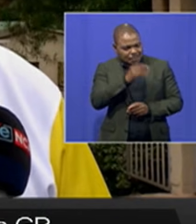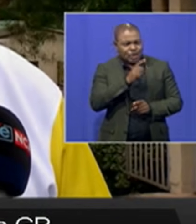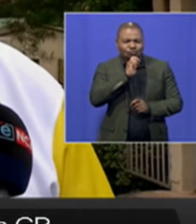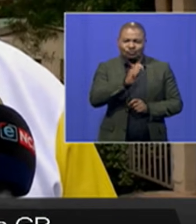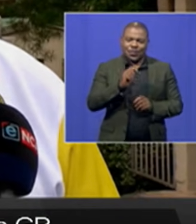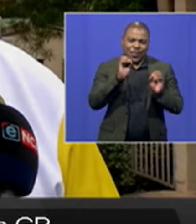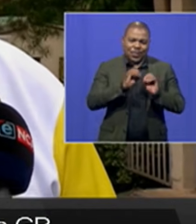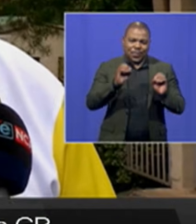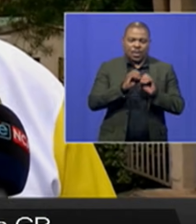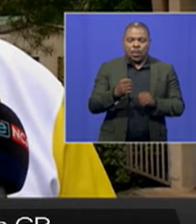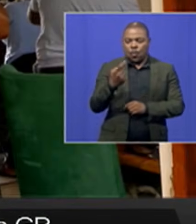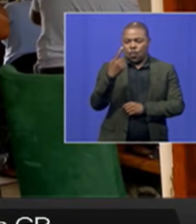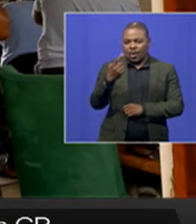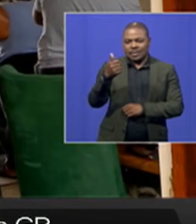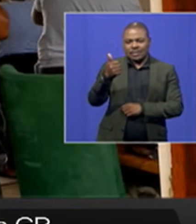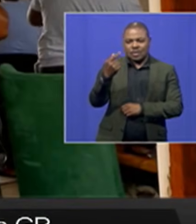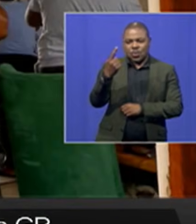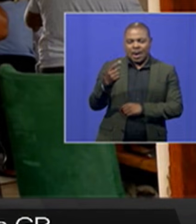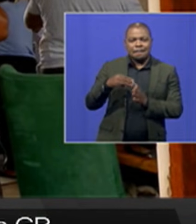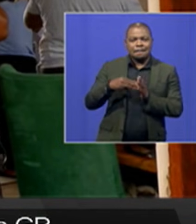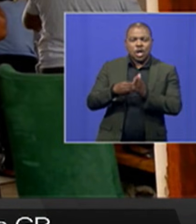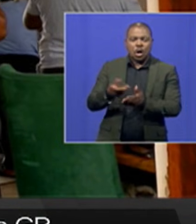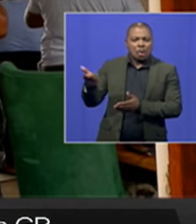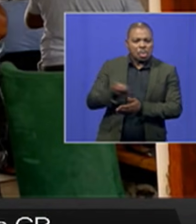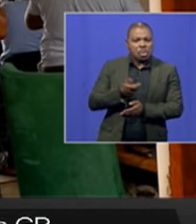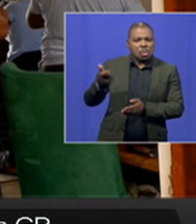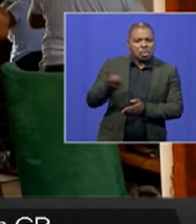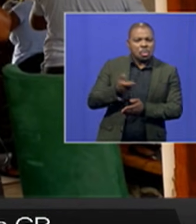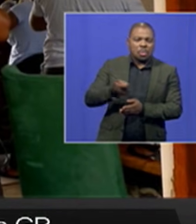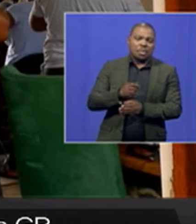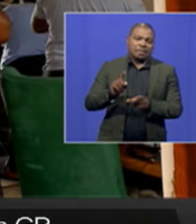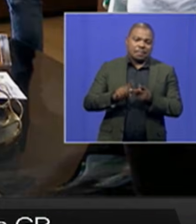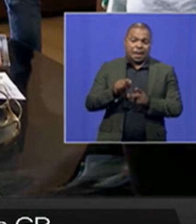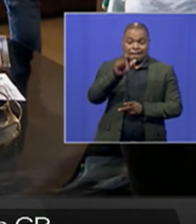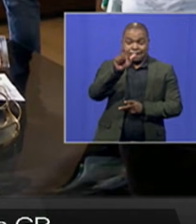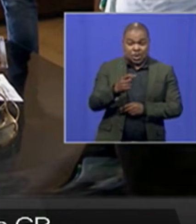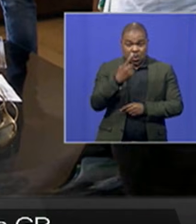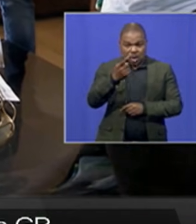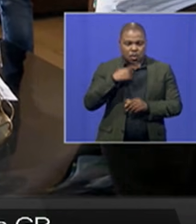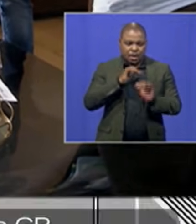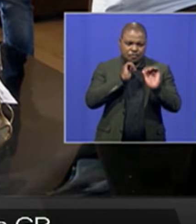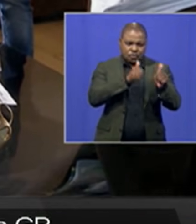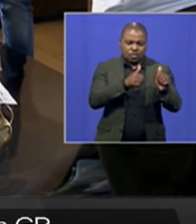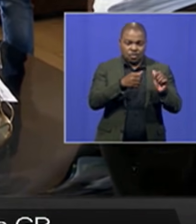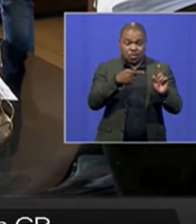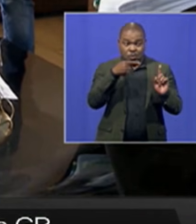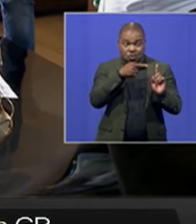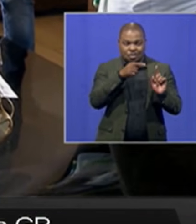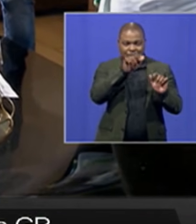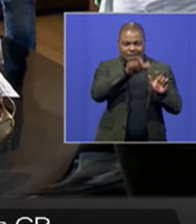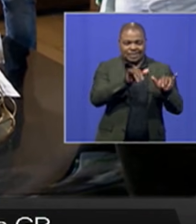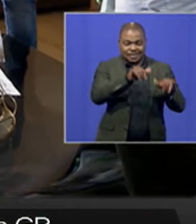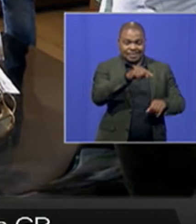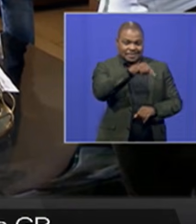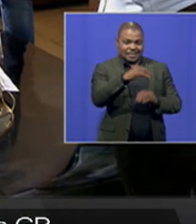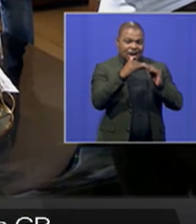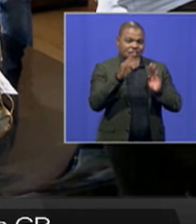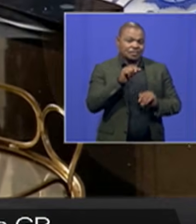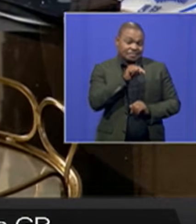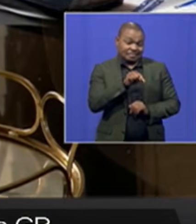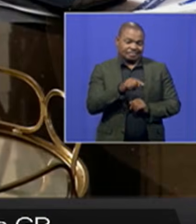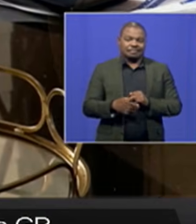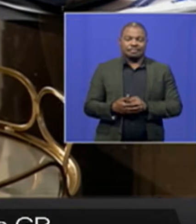about 161 million rand. Therefore, one of the people that we are following is in this apartment, and that